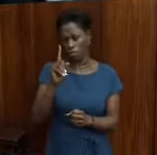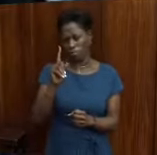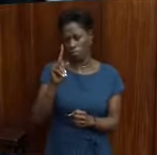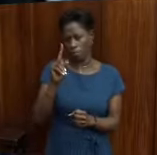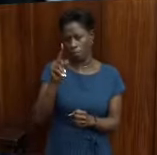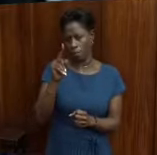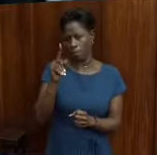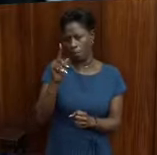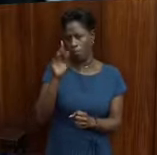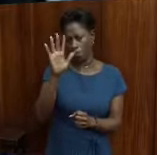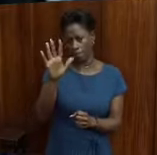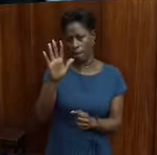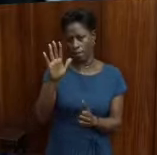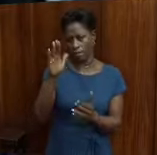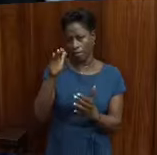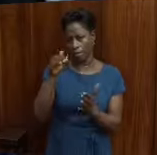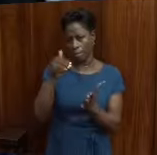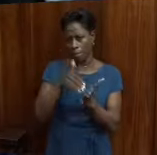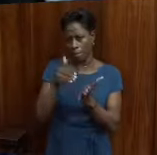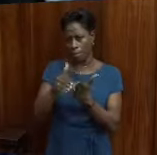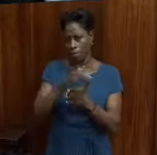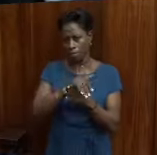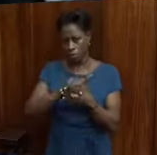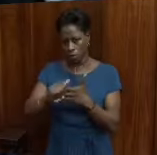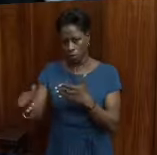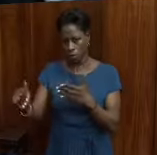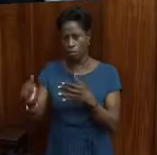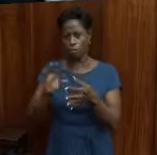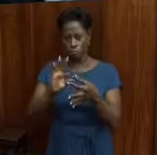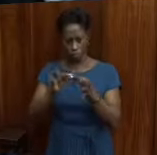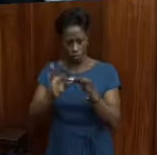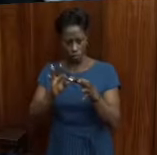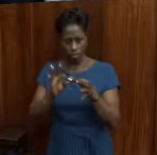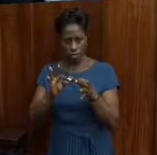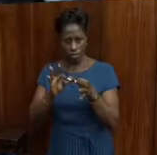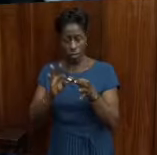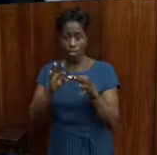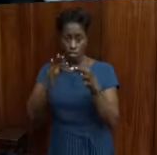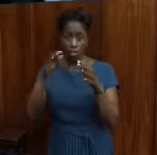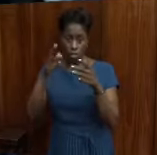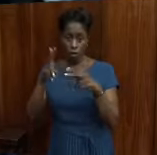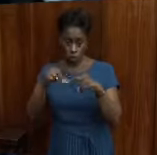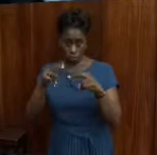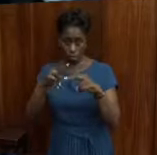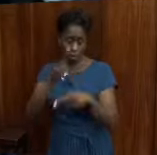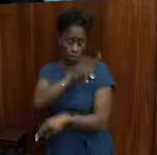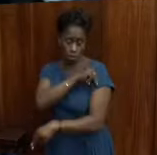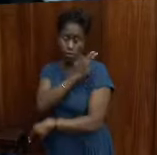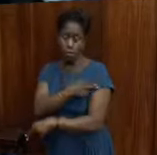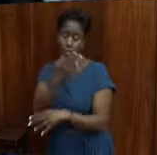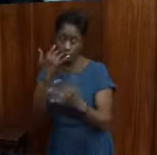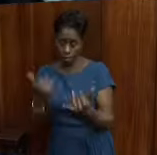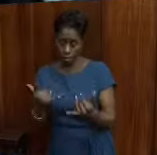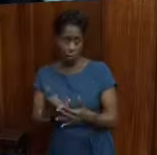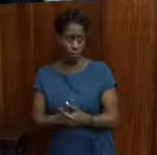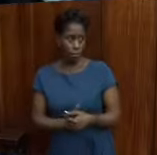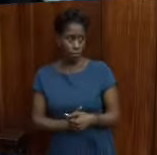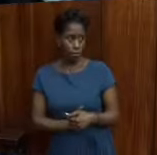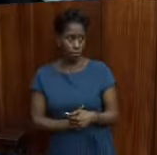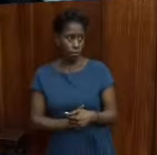less than desirable conditions at the St. Jude Hospital stadium location. I once more wish to extend